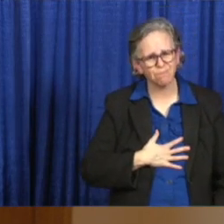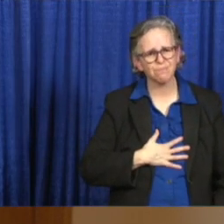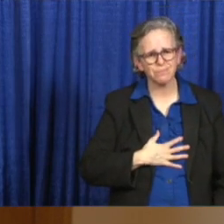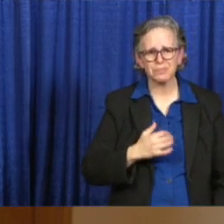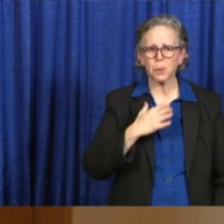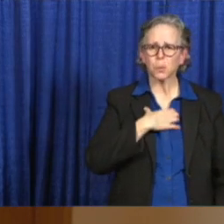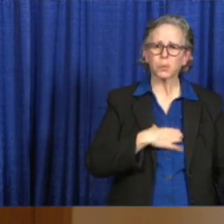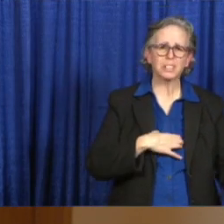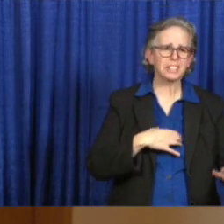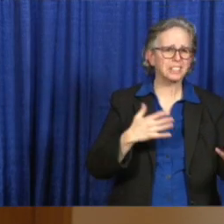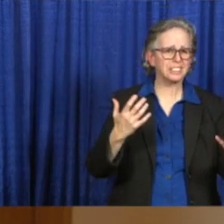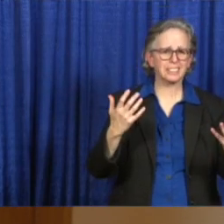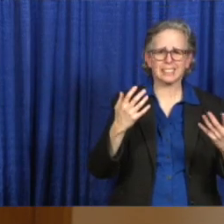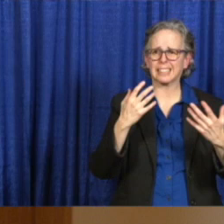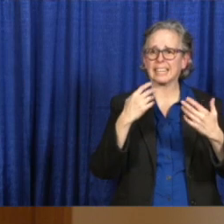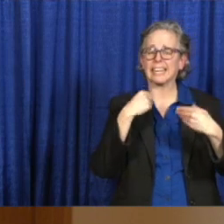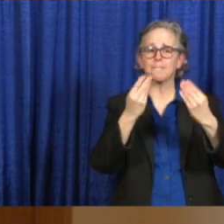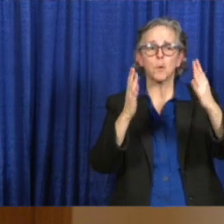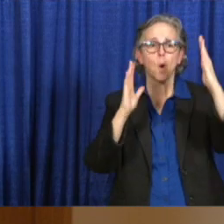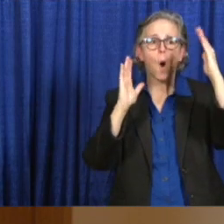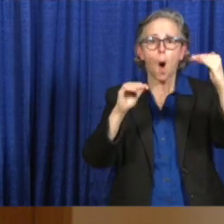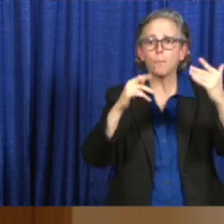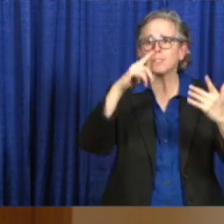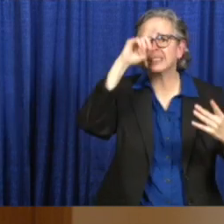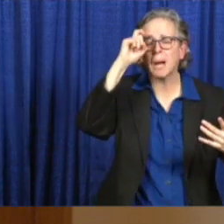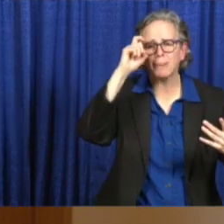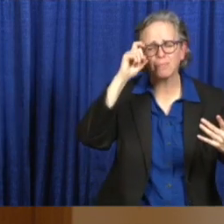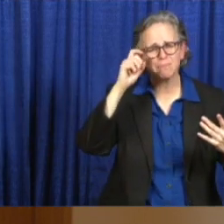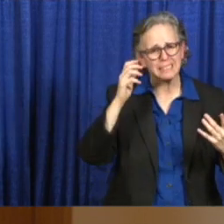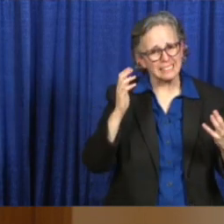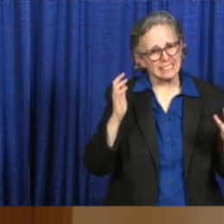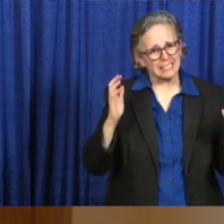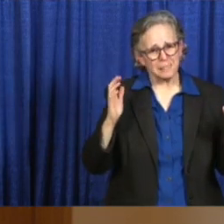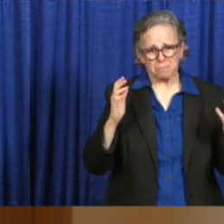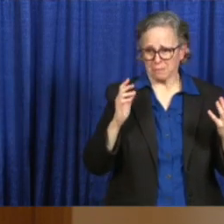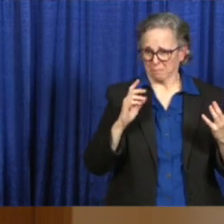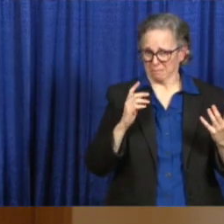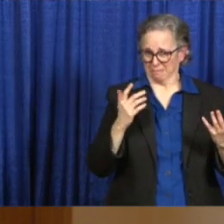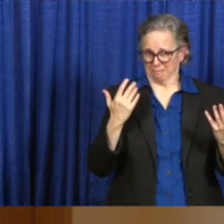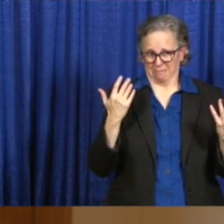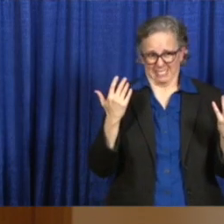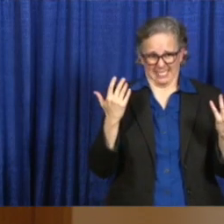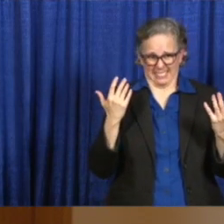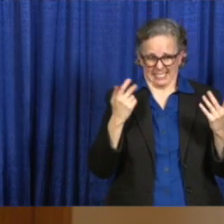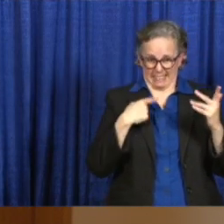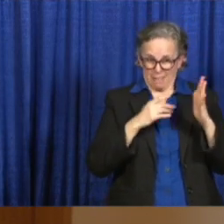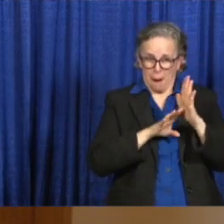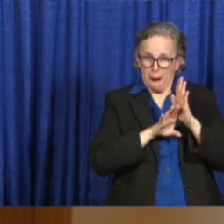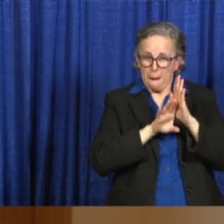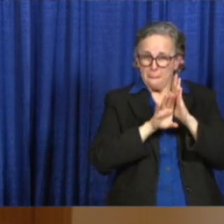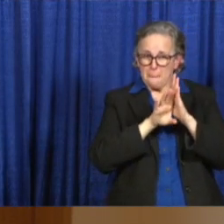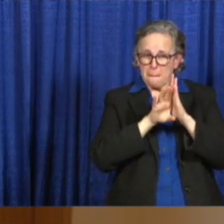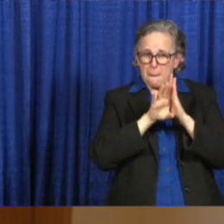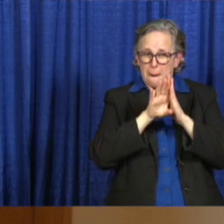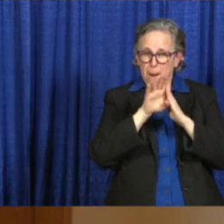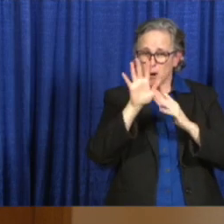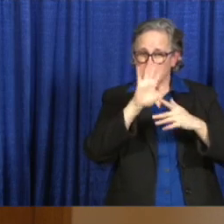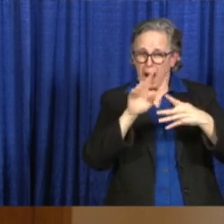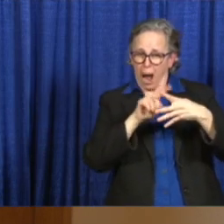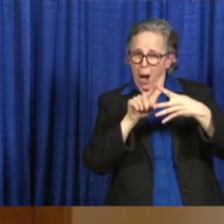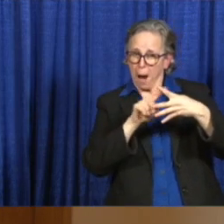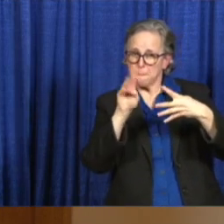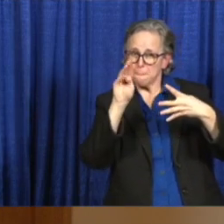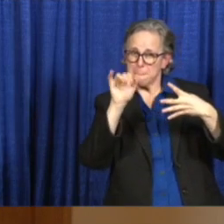summer. But the truth is, if we're really looking at this peaking in the May time area,